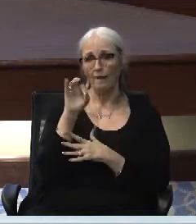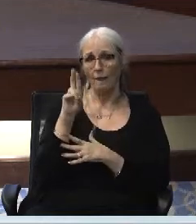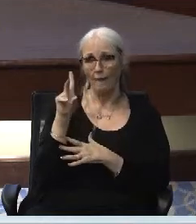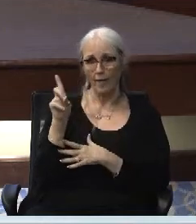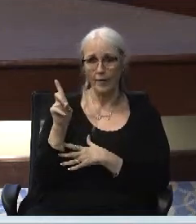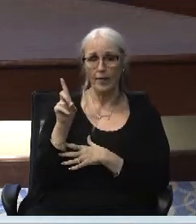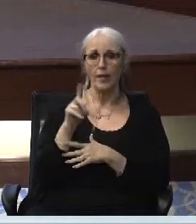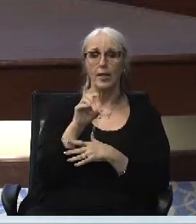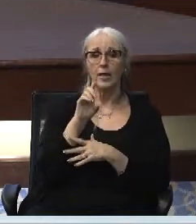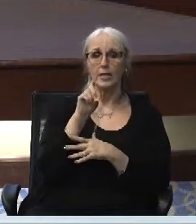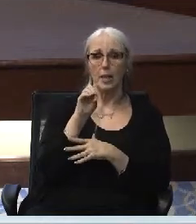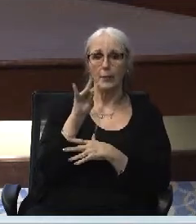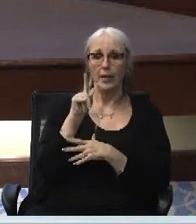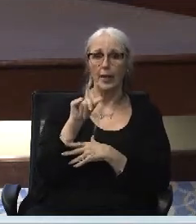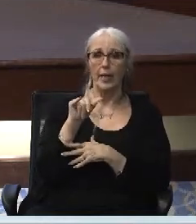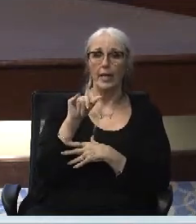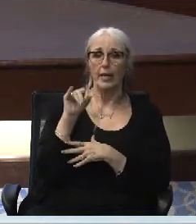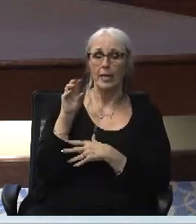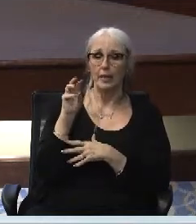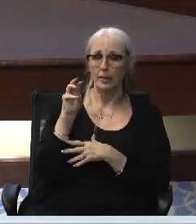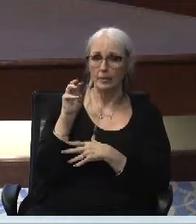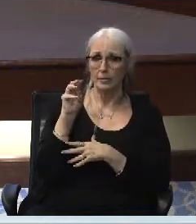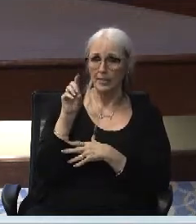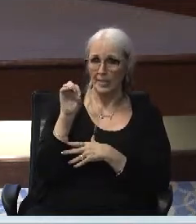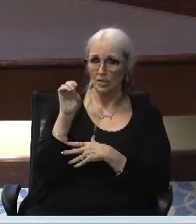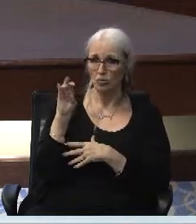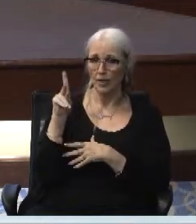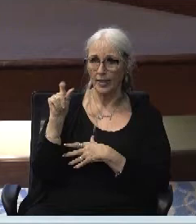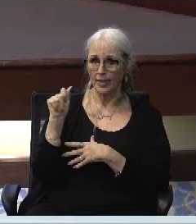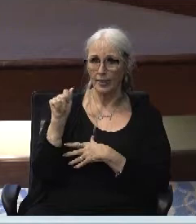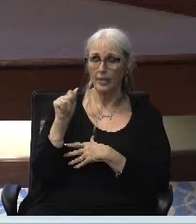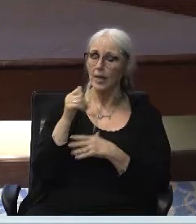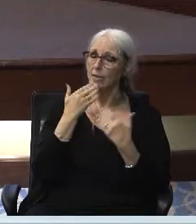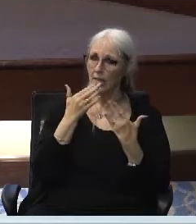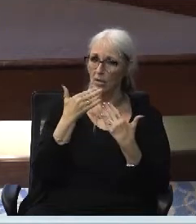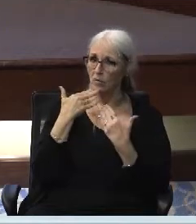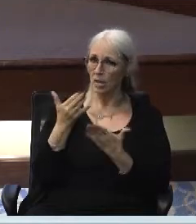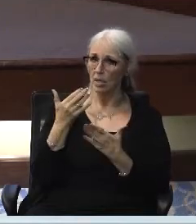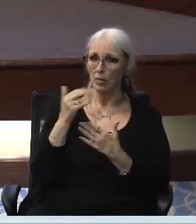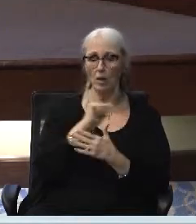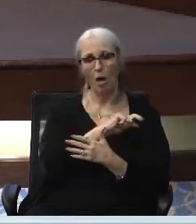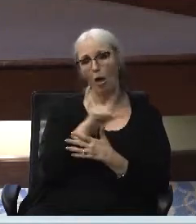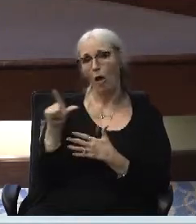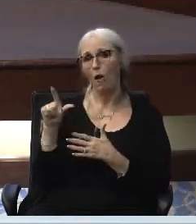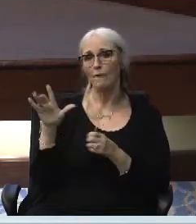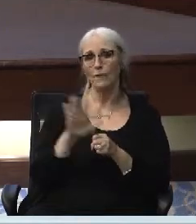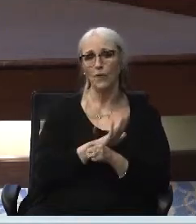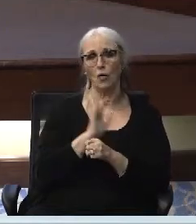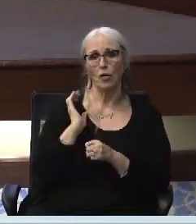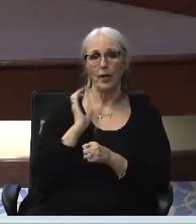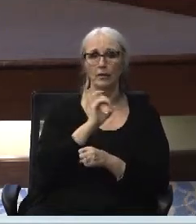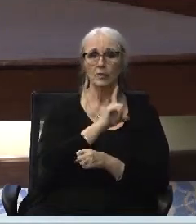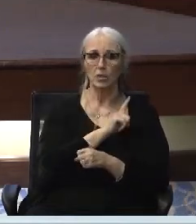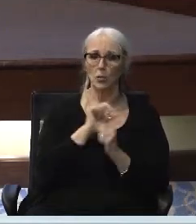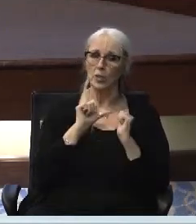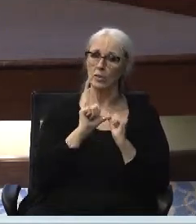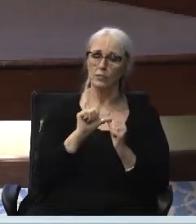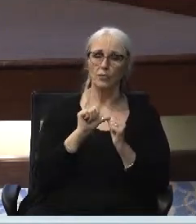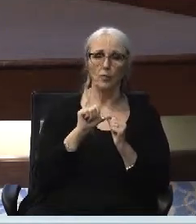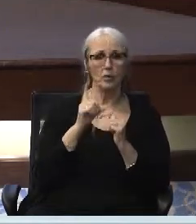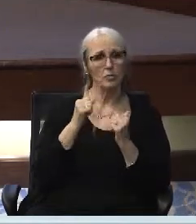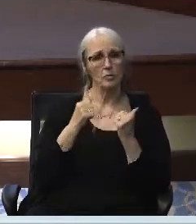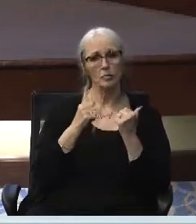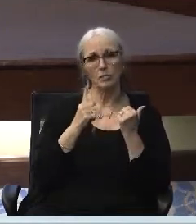city manager, Deidre Emerson, Mayor Meat, Mayor Pro Tem Stabito, and the entire city council for your support as we continue to work